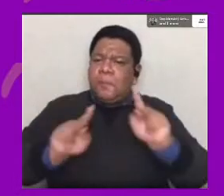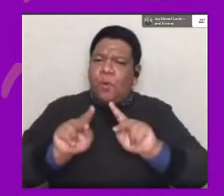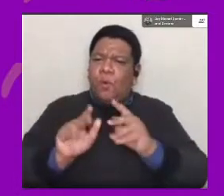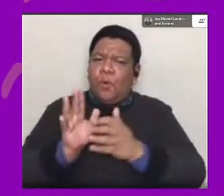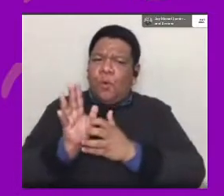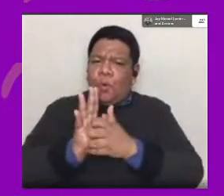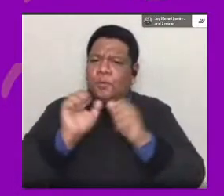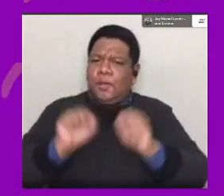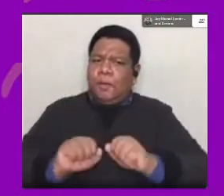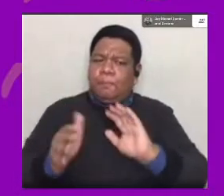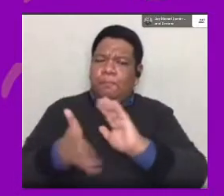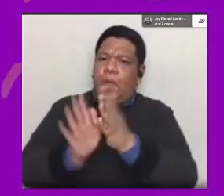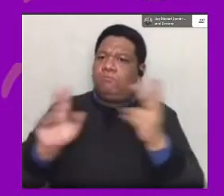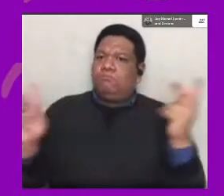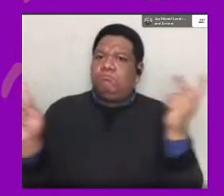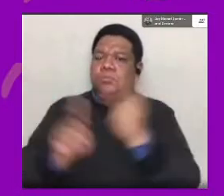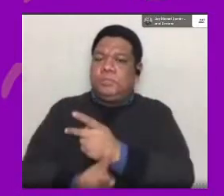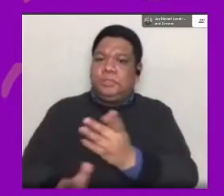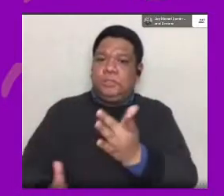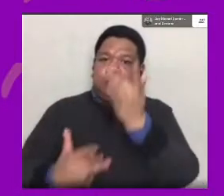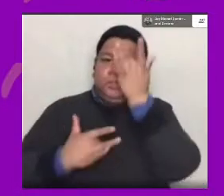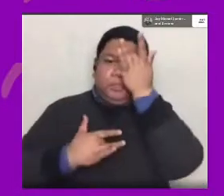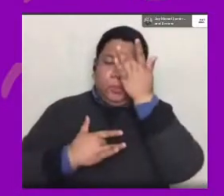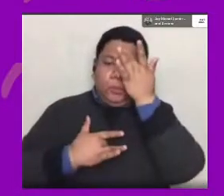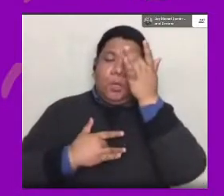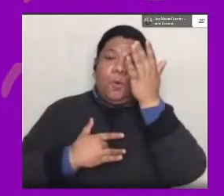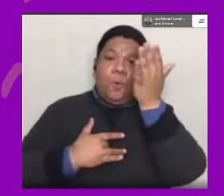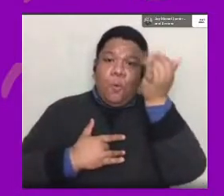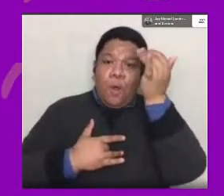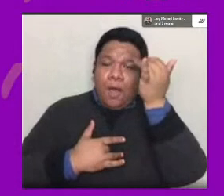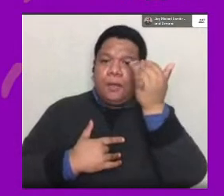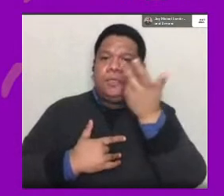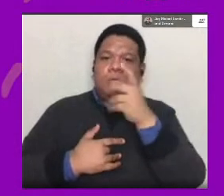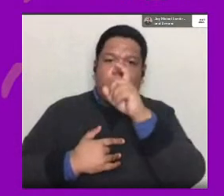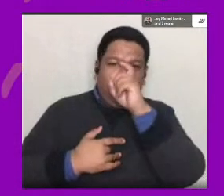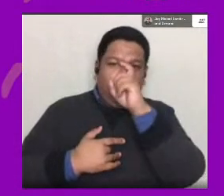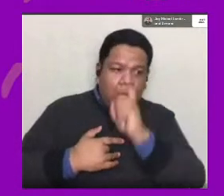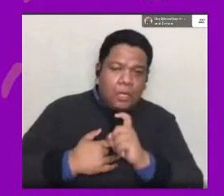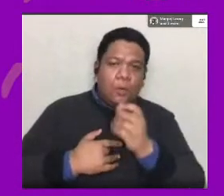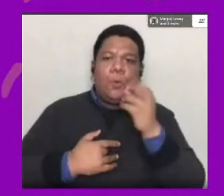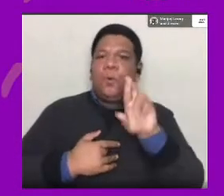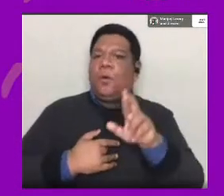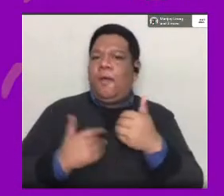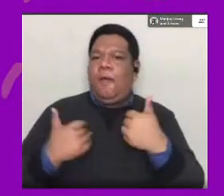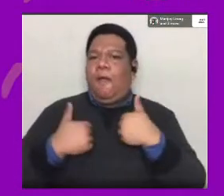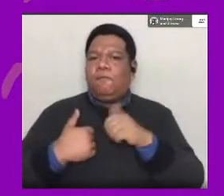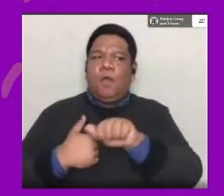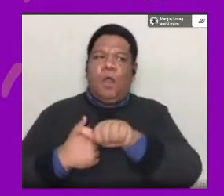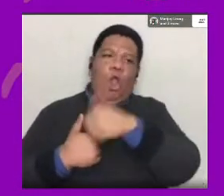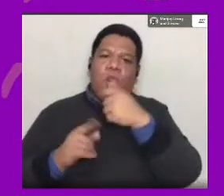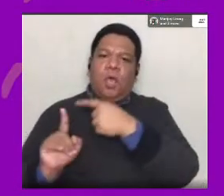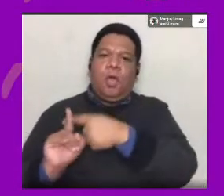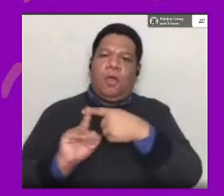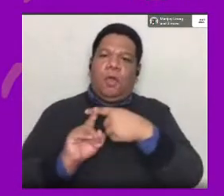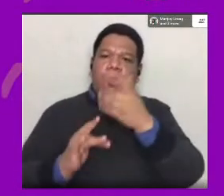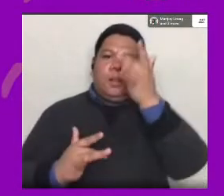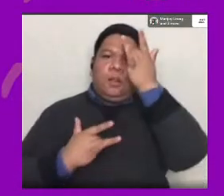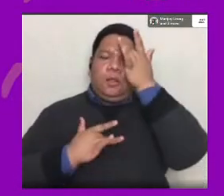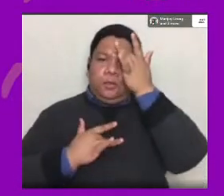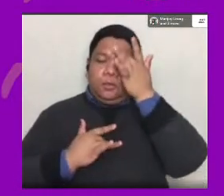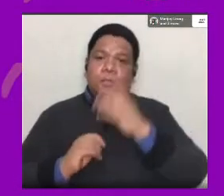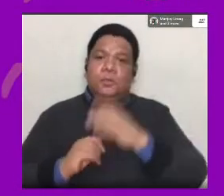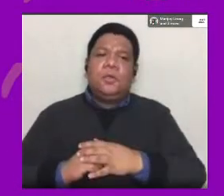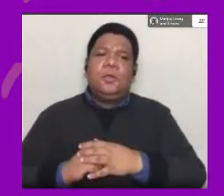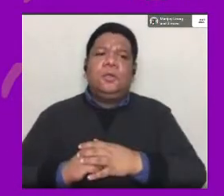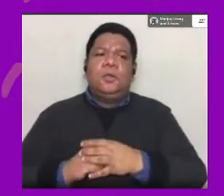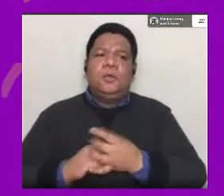becoming severely ill or dying because of age or pre-existing health conditions. We have stressed the